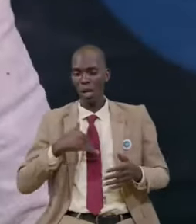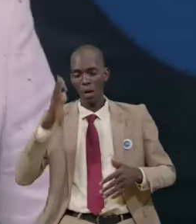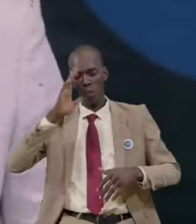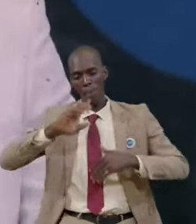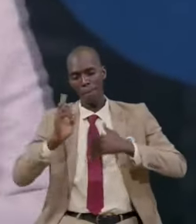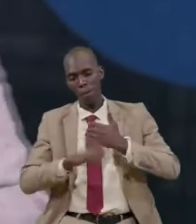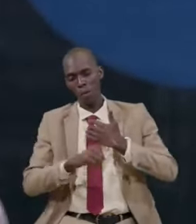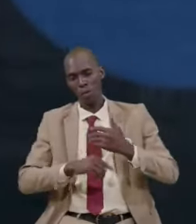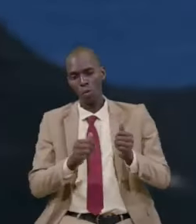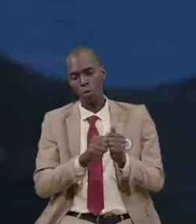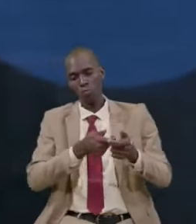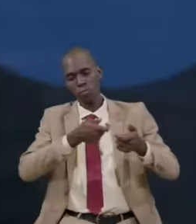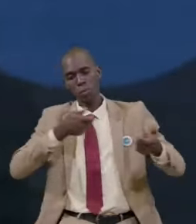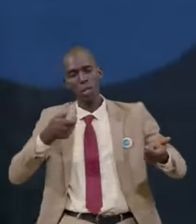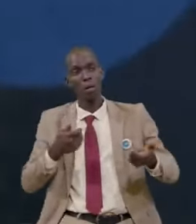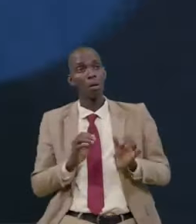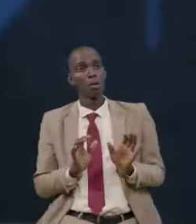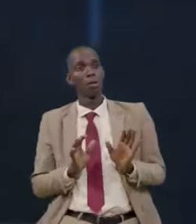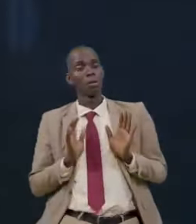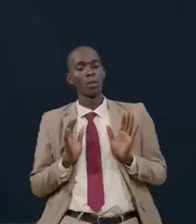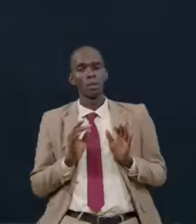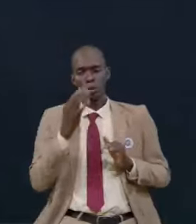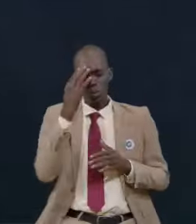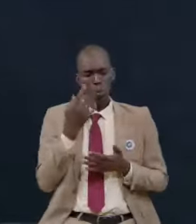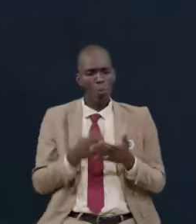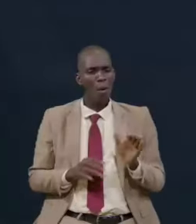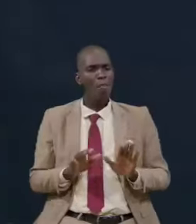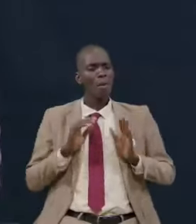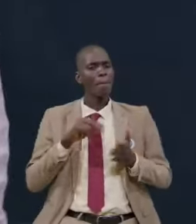Fear. You know what fear is? It's feeling